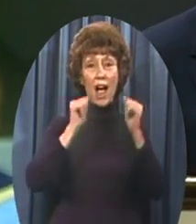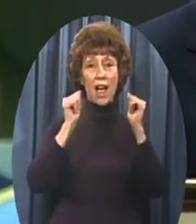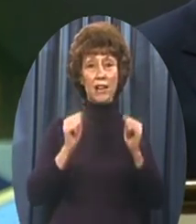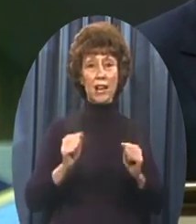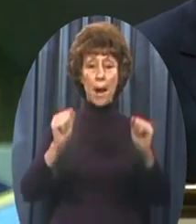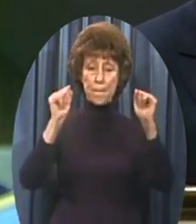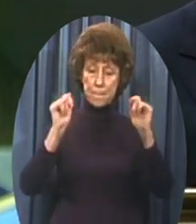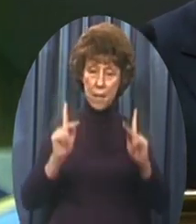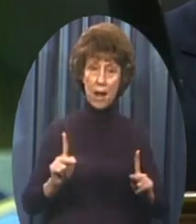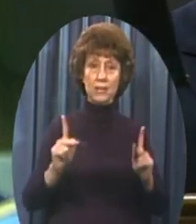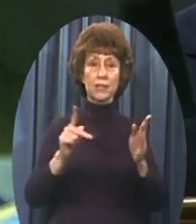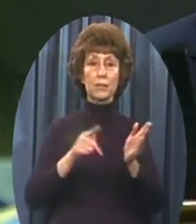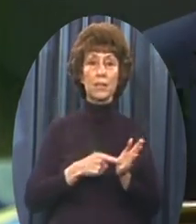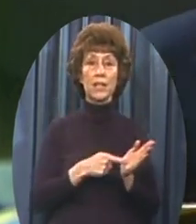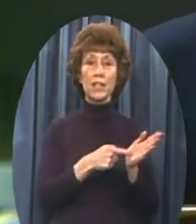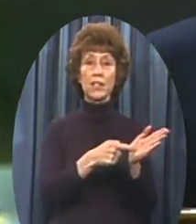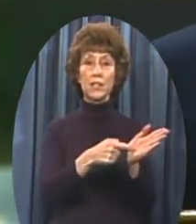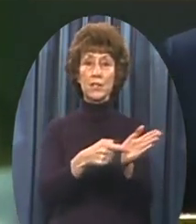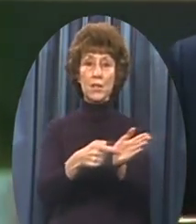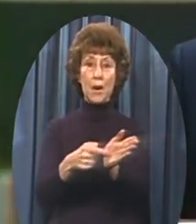Possibly show